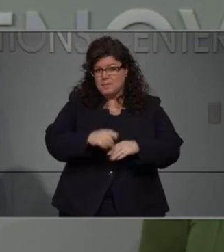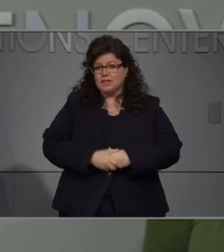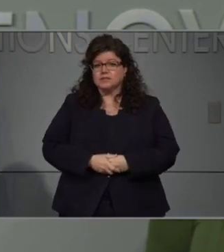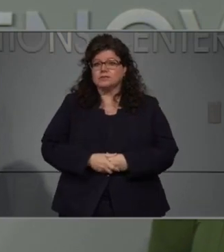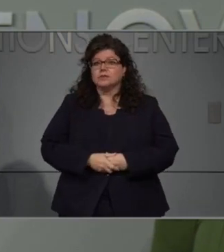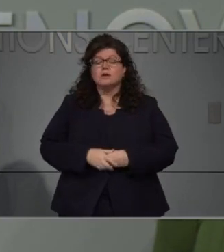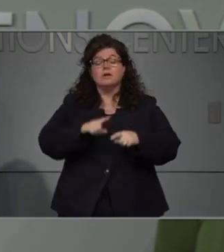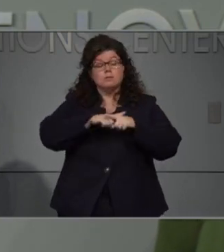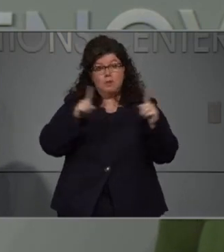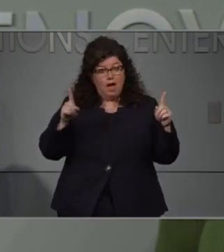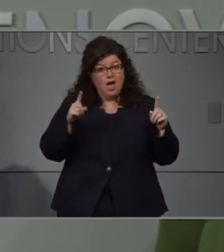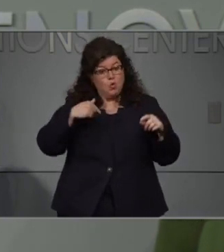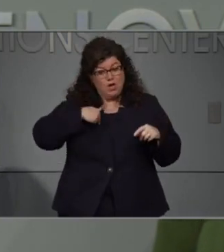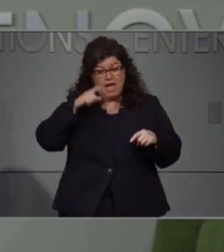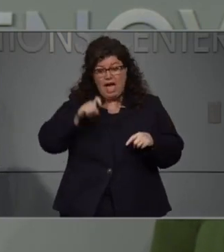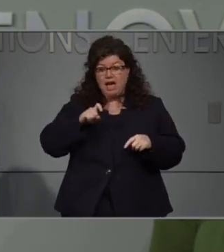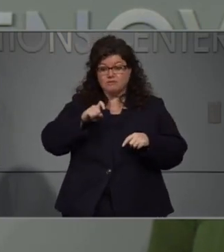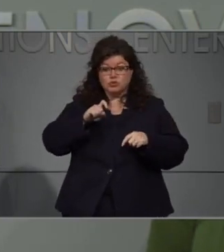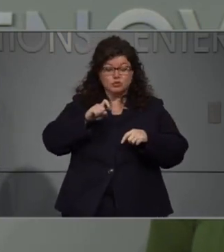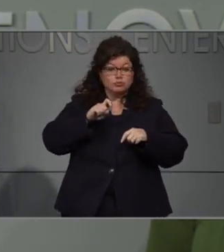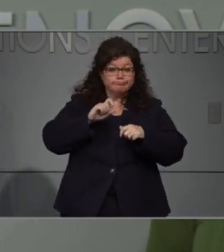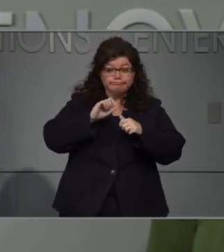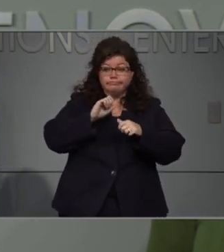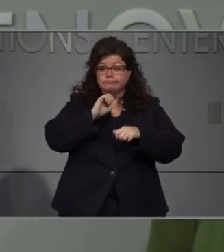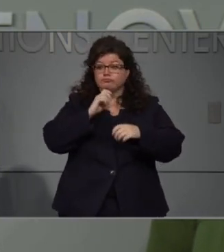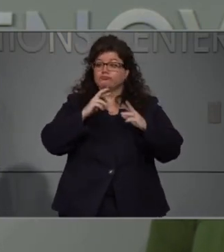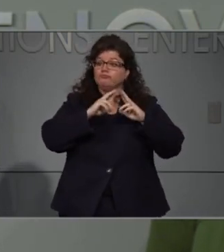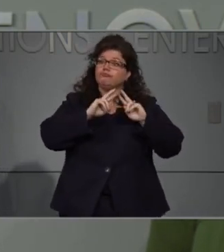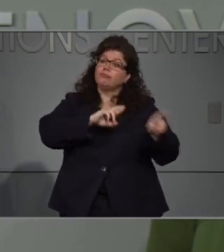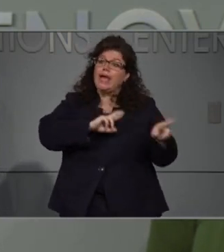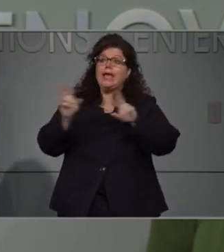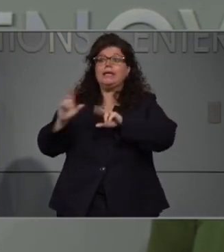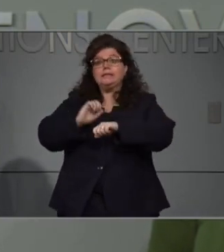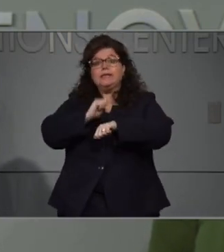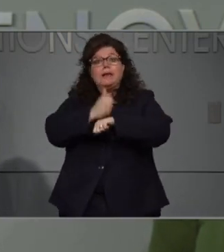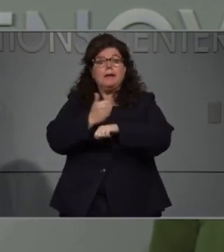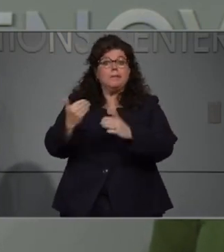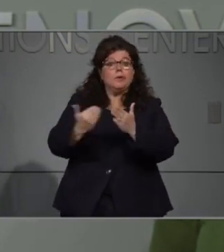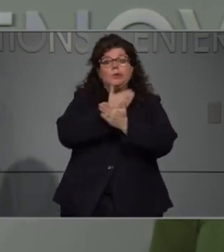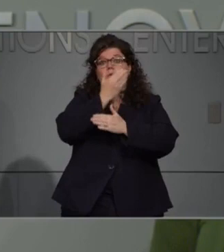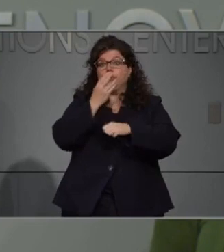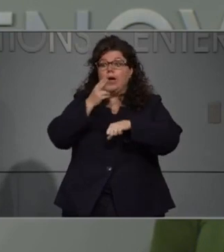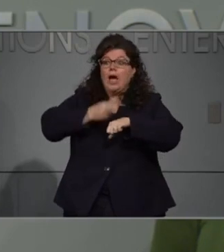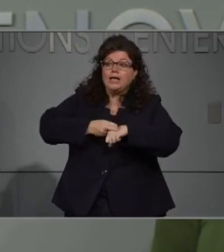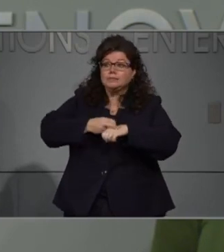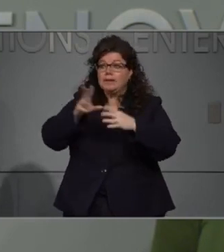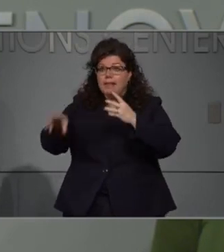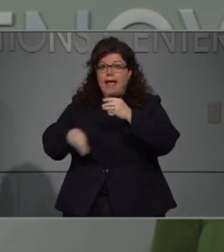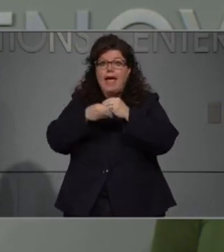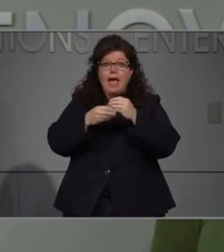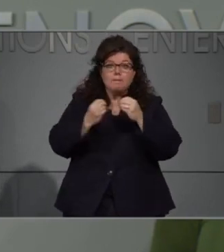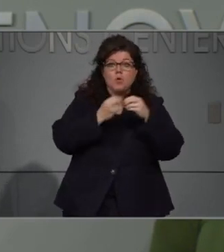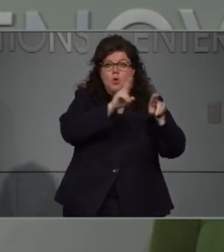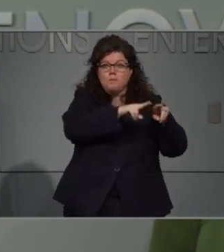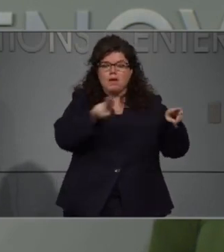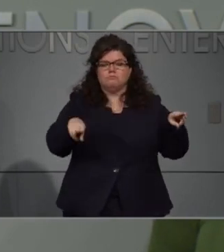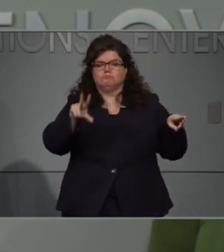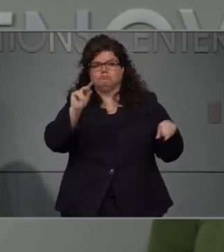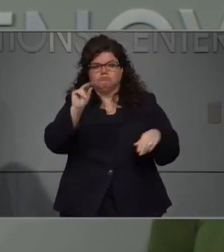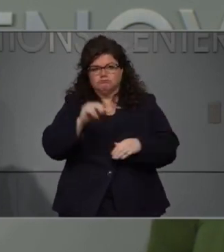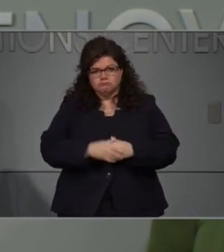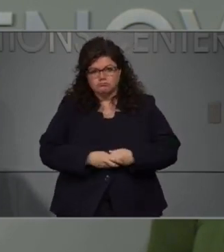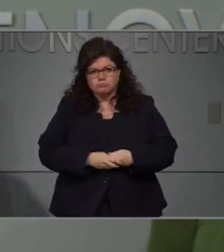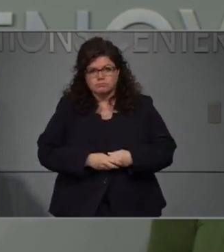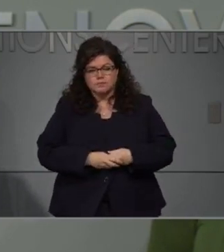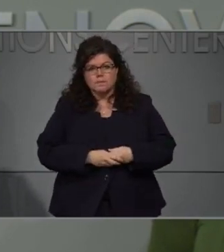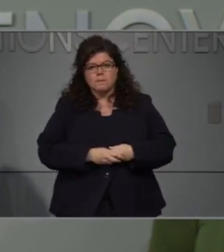surge capacity, as I was sharing with Claire, but again, this is not just incidental findings in our hospital. These are sick folks who